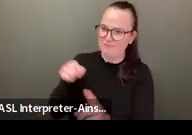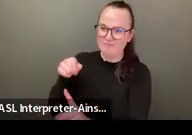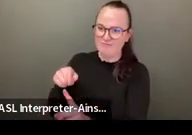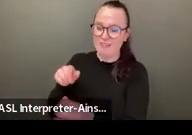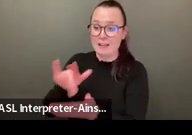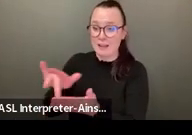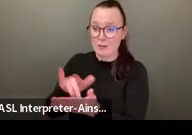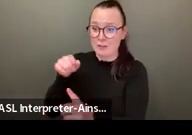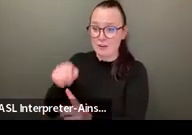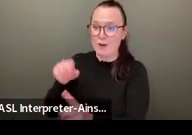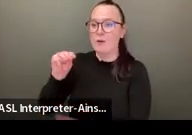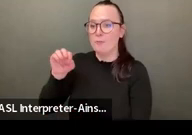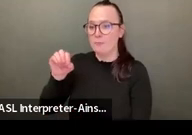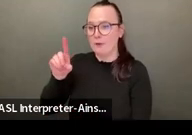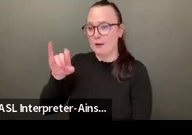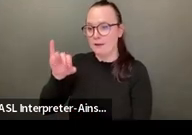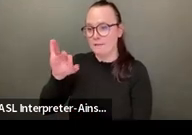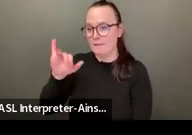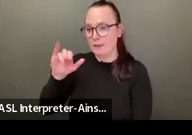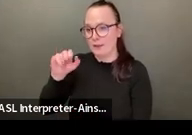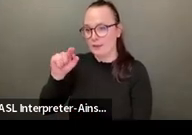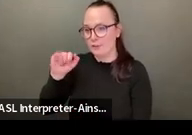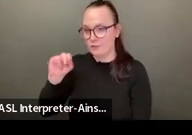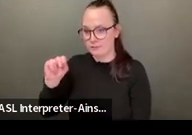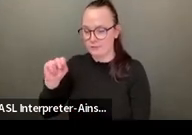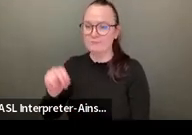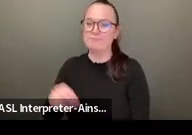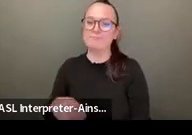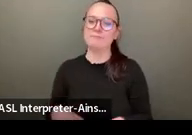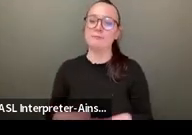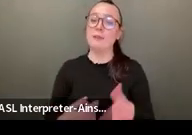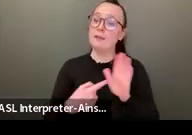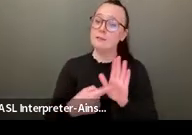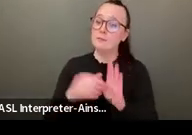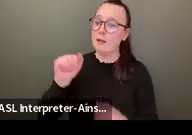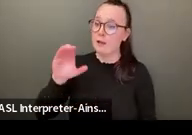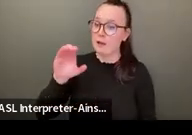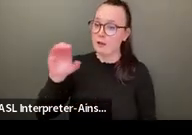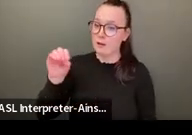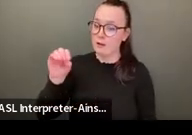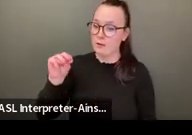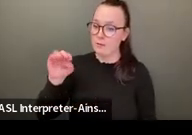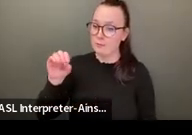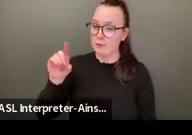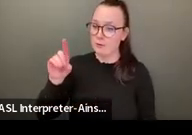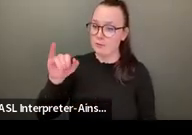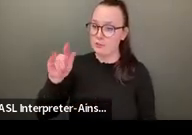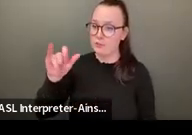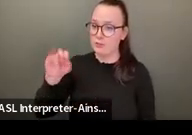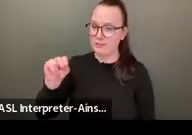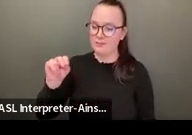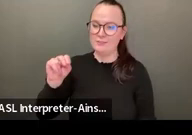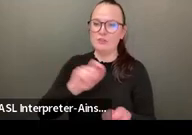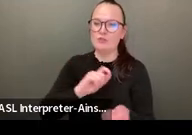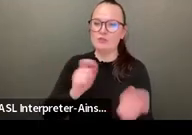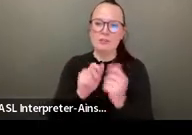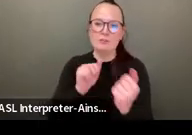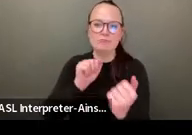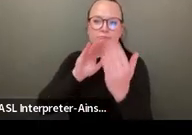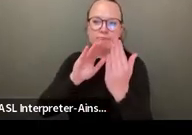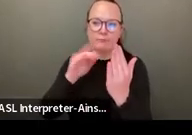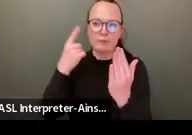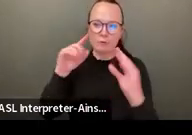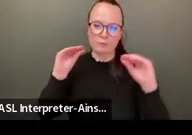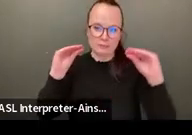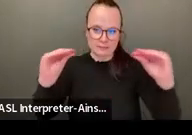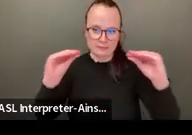modification for a student. And then just an example of an accommodation, you're just changing the manner in which that instruction is given. And so in this